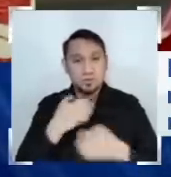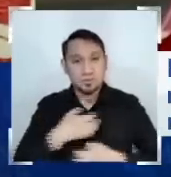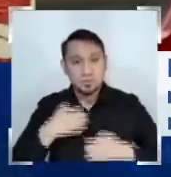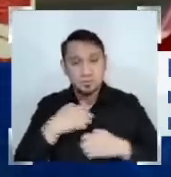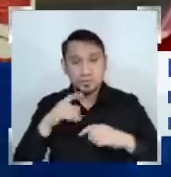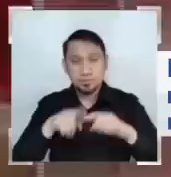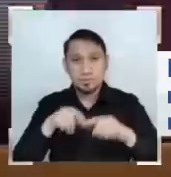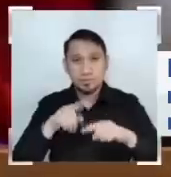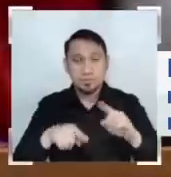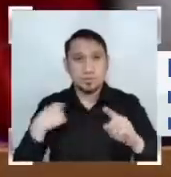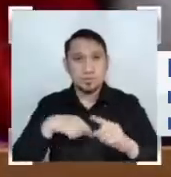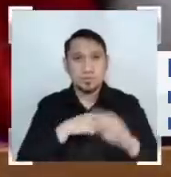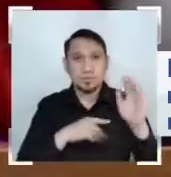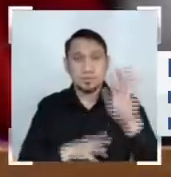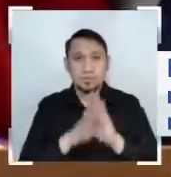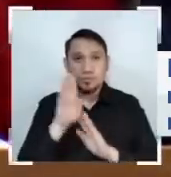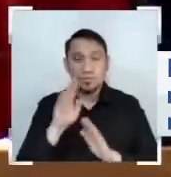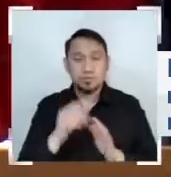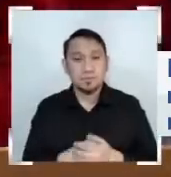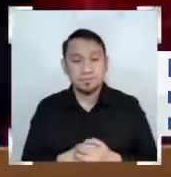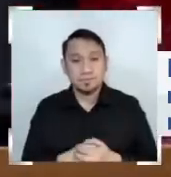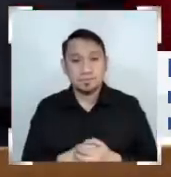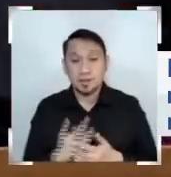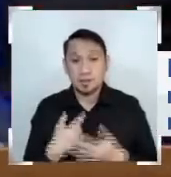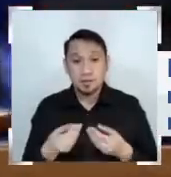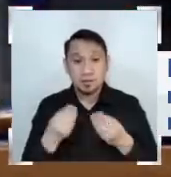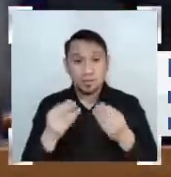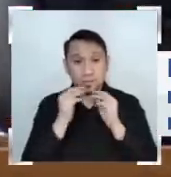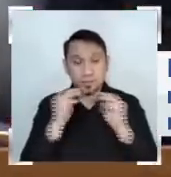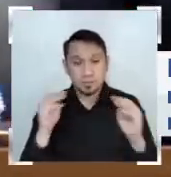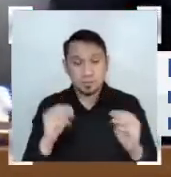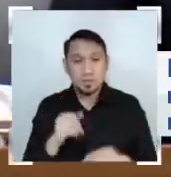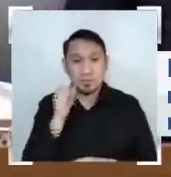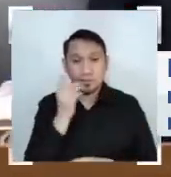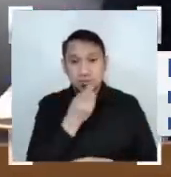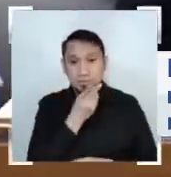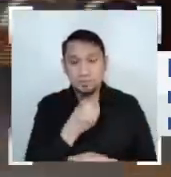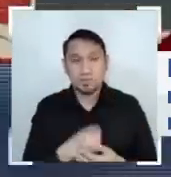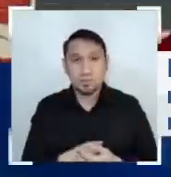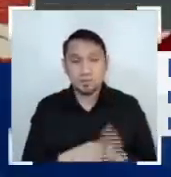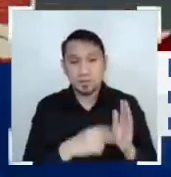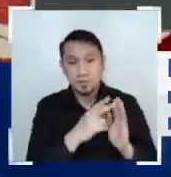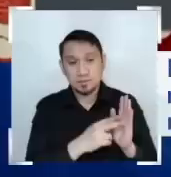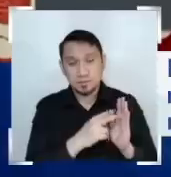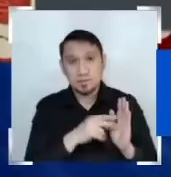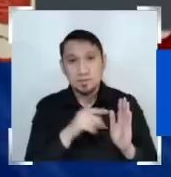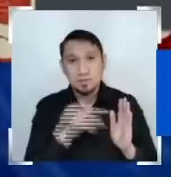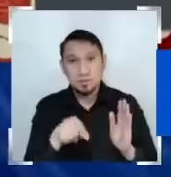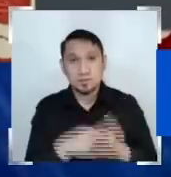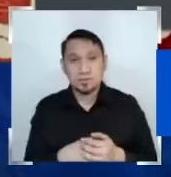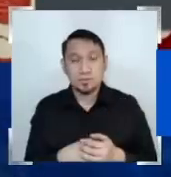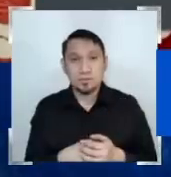have developed over the years. Nagbigay rin ang mensahe si Vice President-elect Sara Duterte na binasa sa pagtitipon. It is only apt